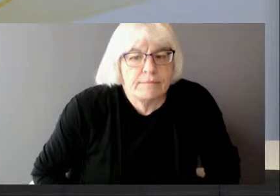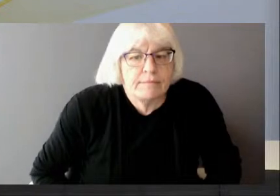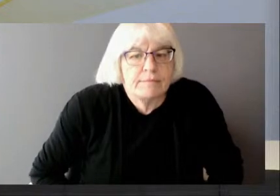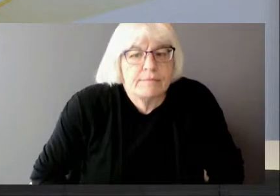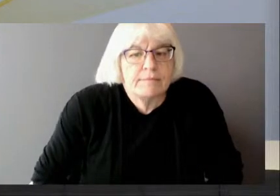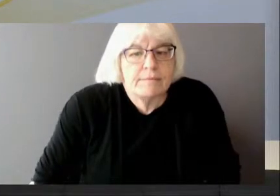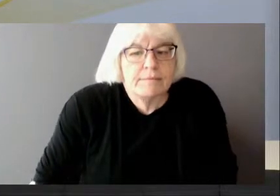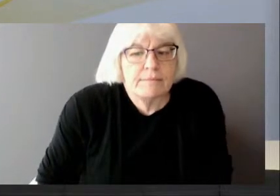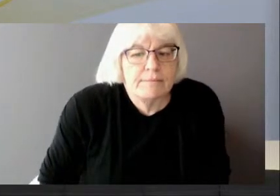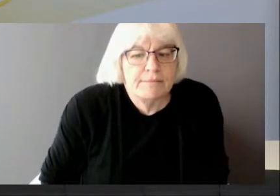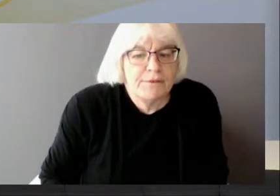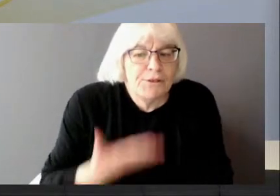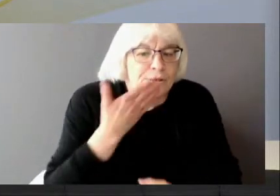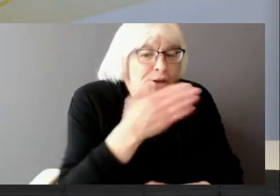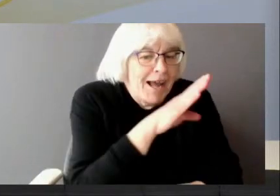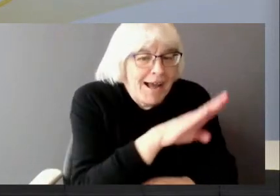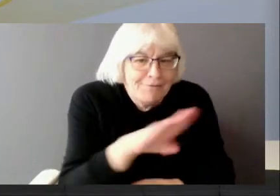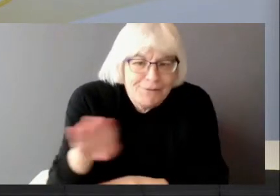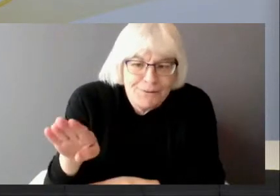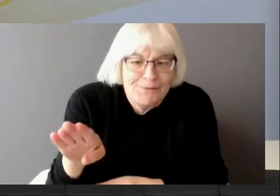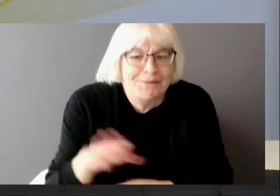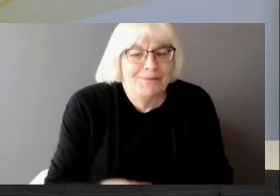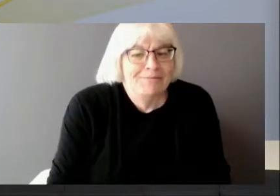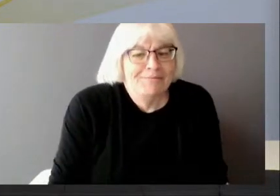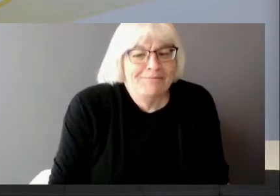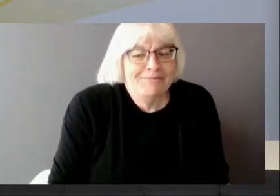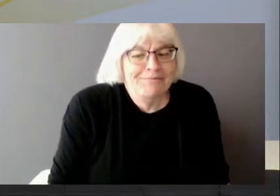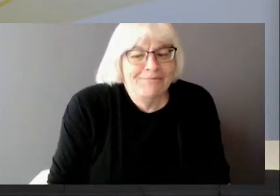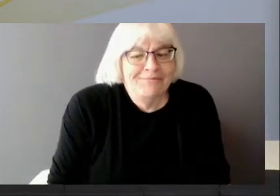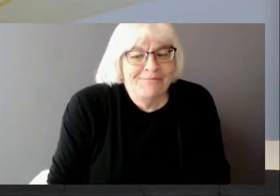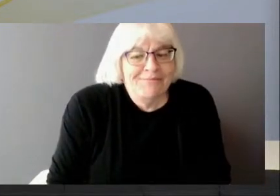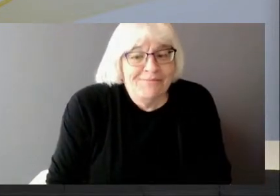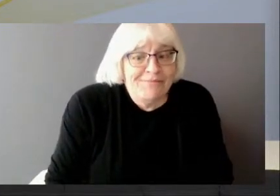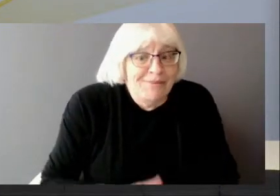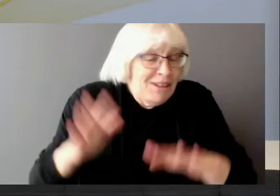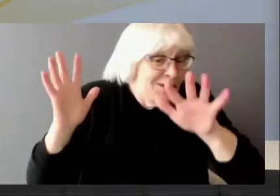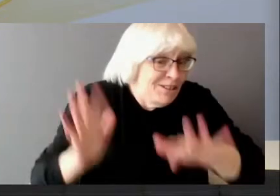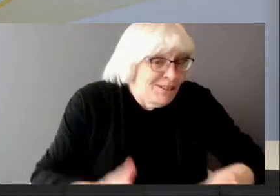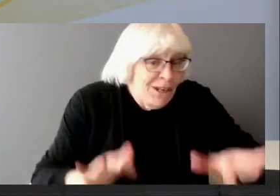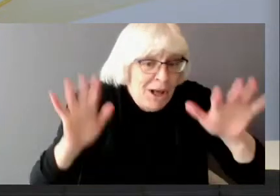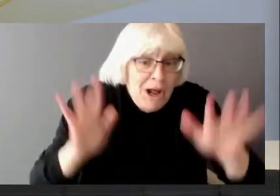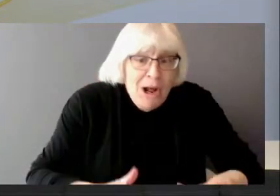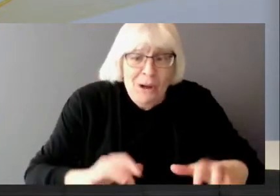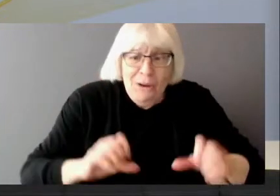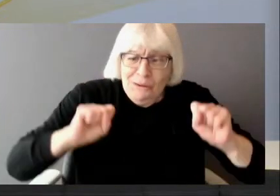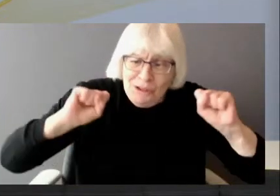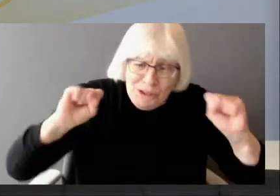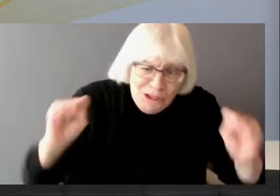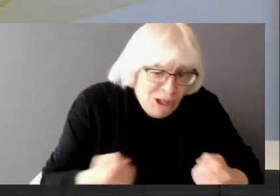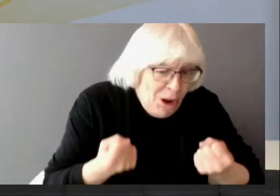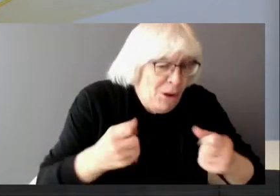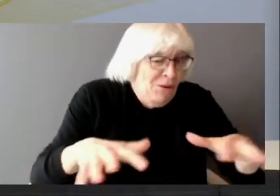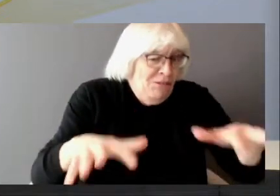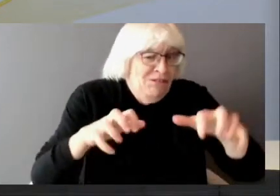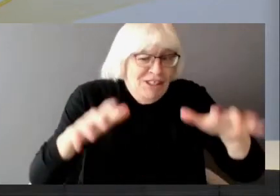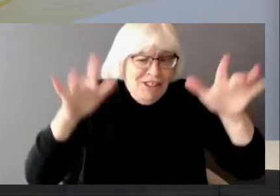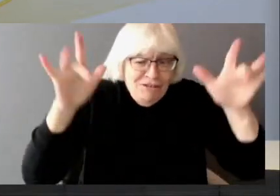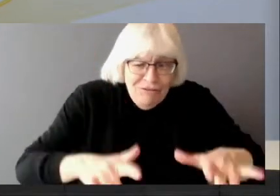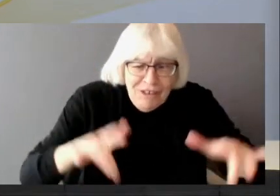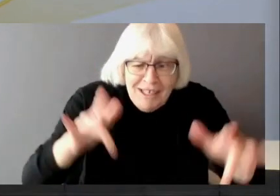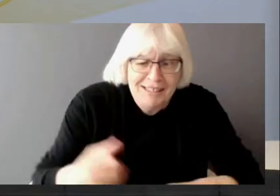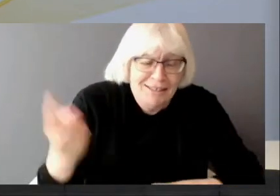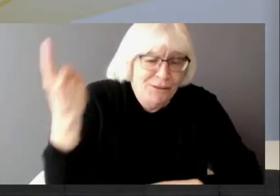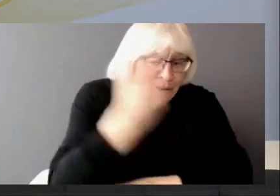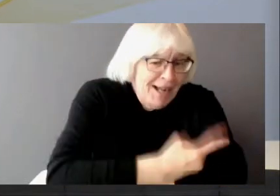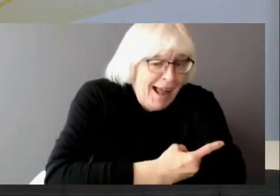Good afternoon on this snowy, freezing rain day. I hope many of you had a chance to